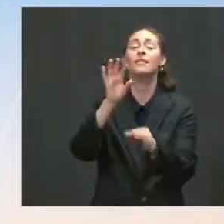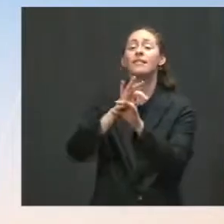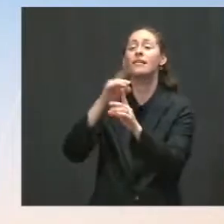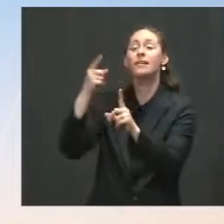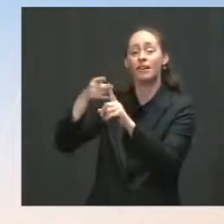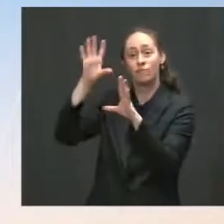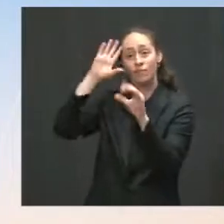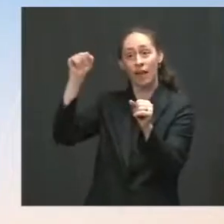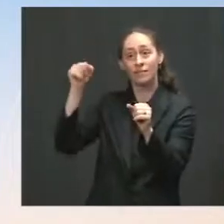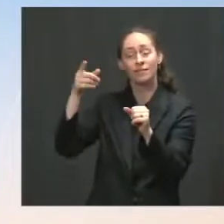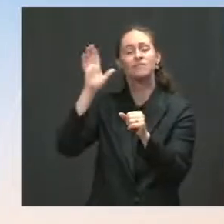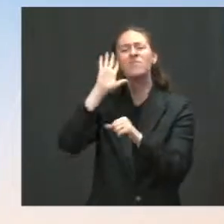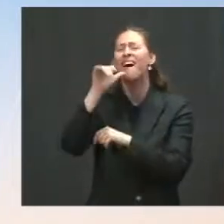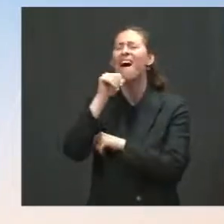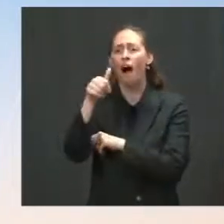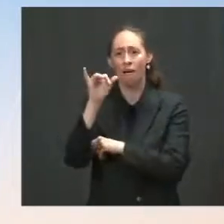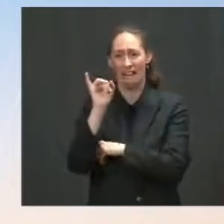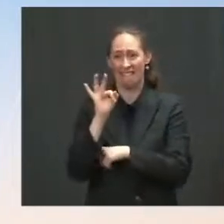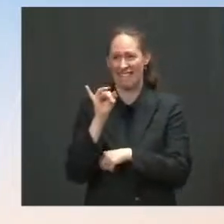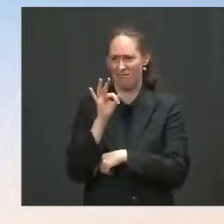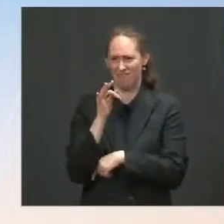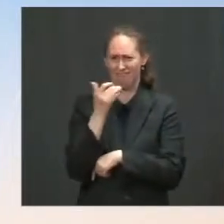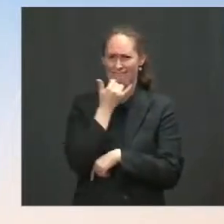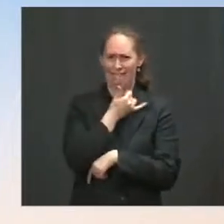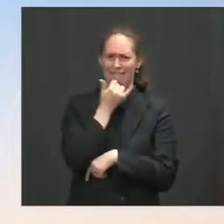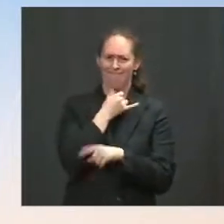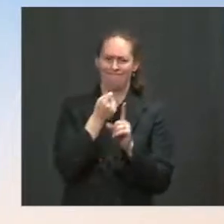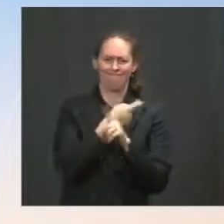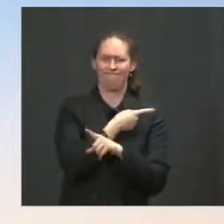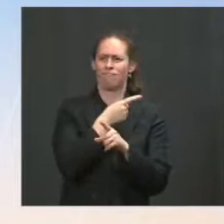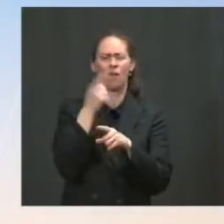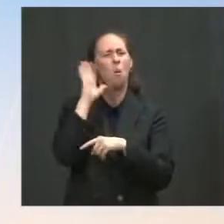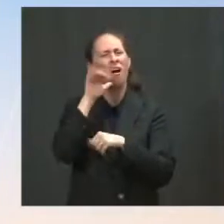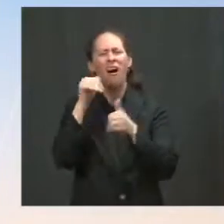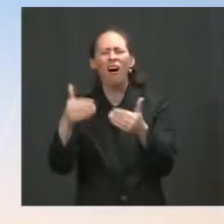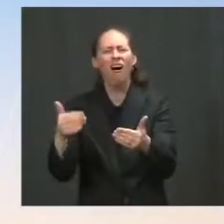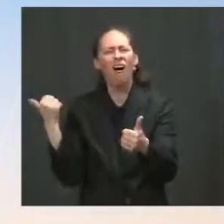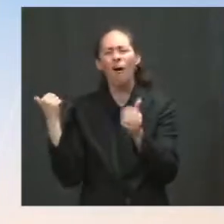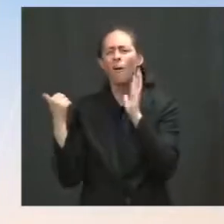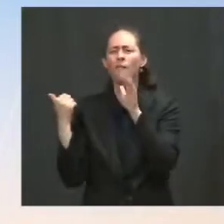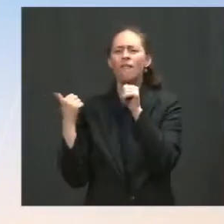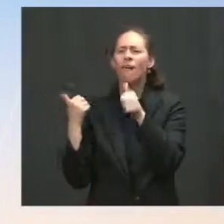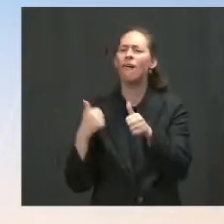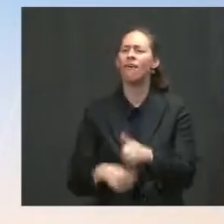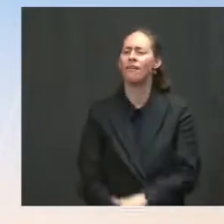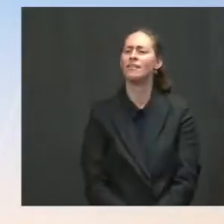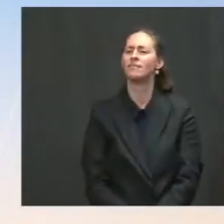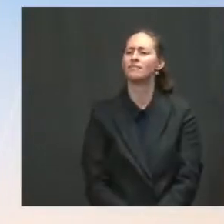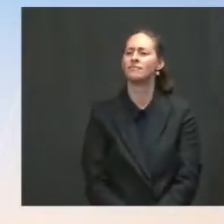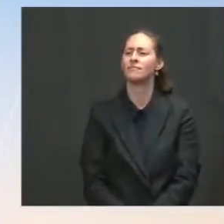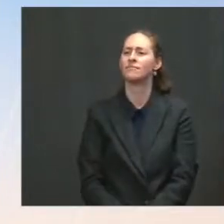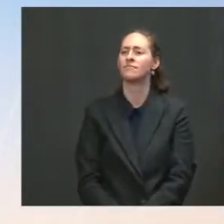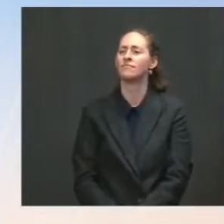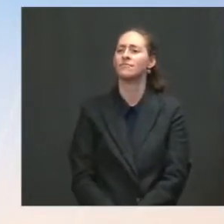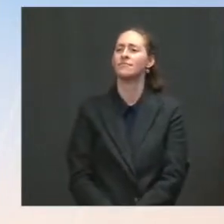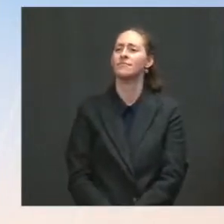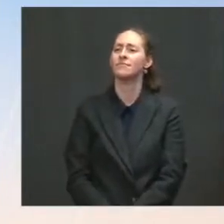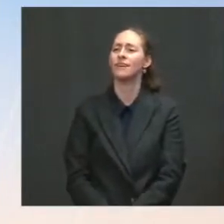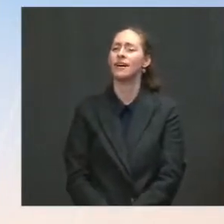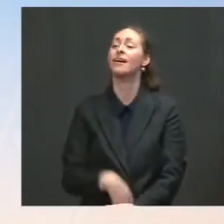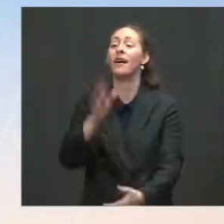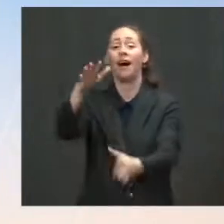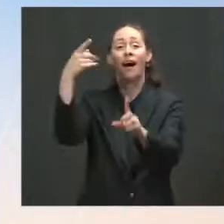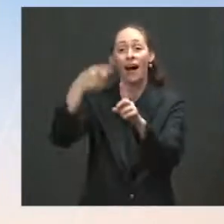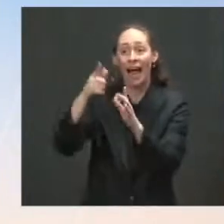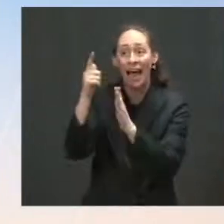feel comfortable and confident in the legal justification. It is also a reality that there are legal steps that have been taken by the Supreme Court